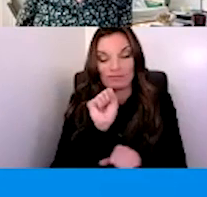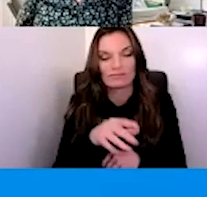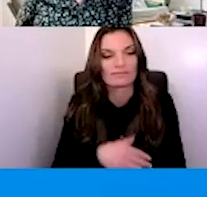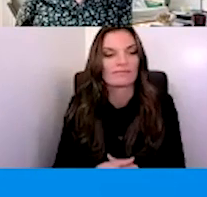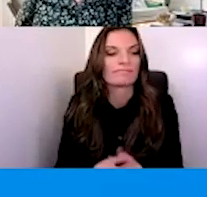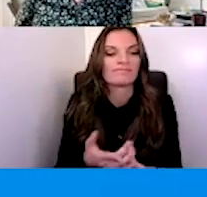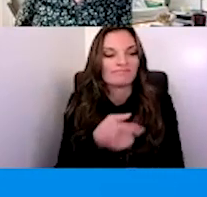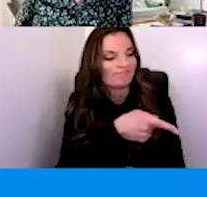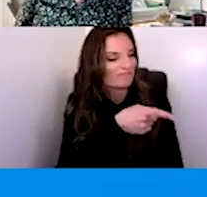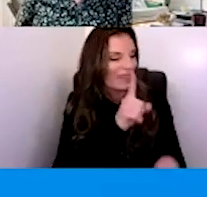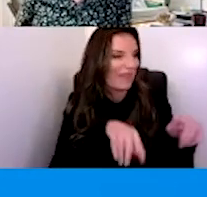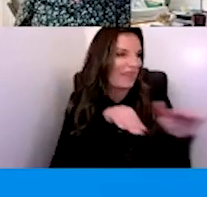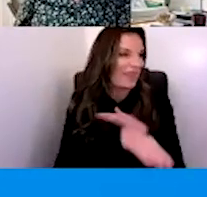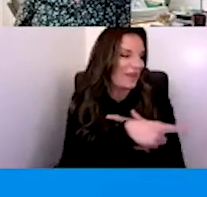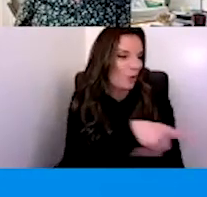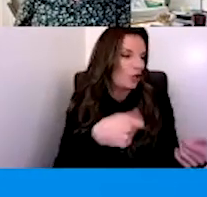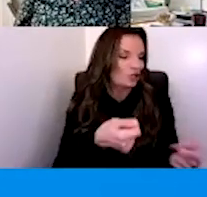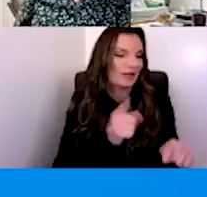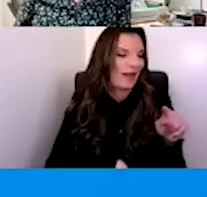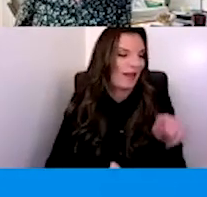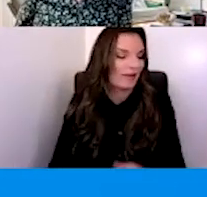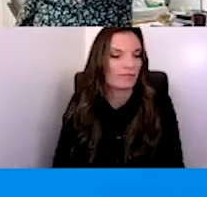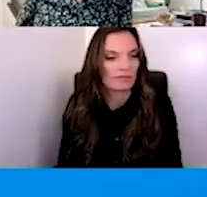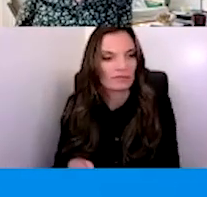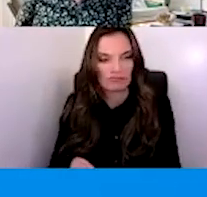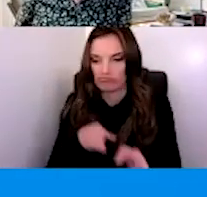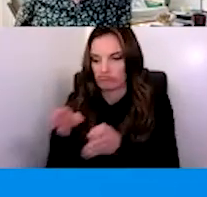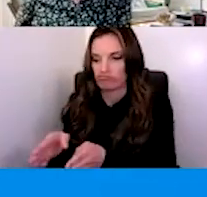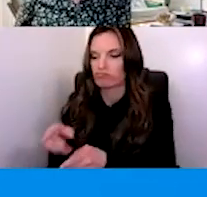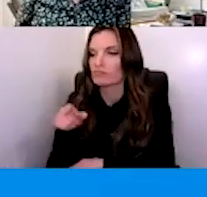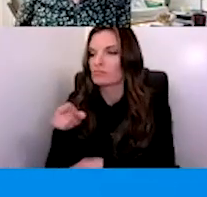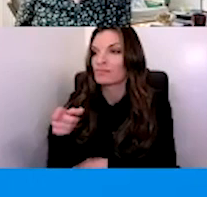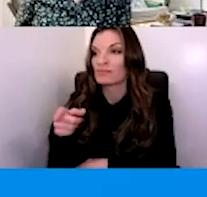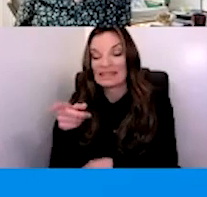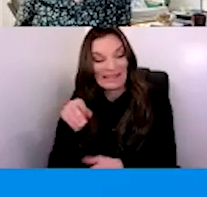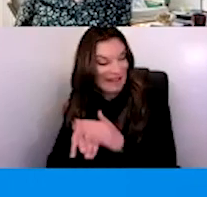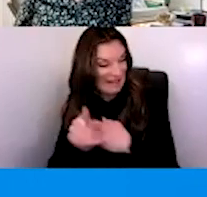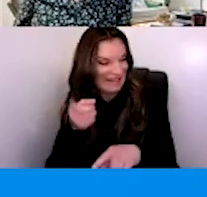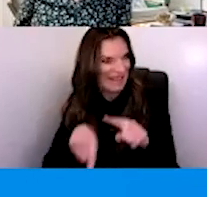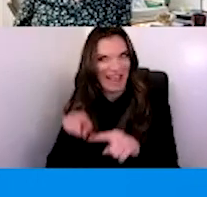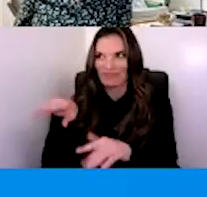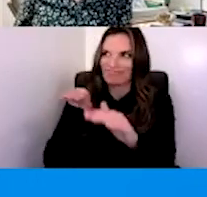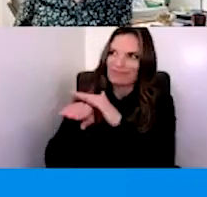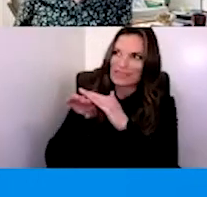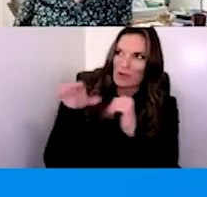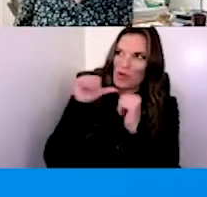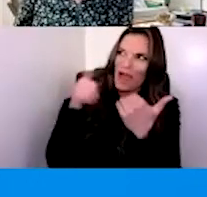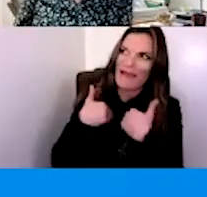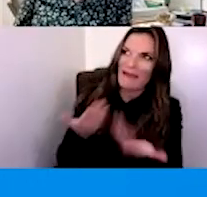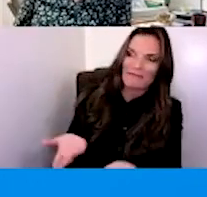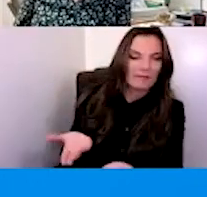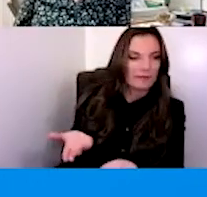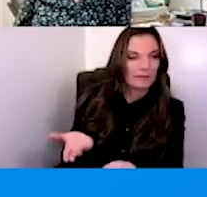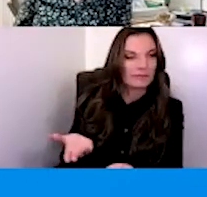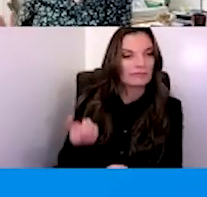in a wheelchair versus she can't get into that building because it's not accessible. So not only is I'm